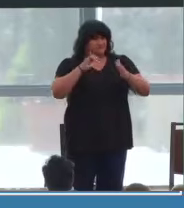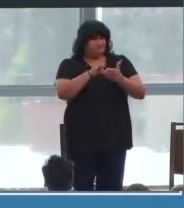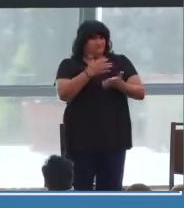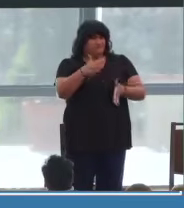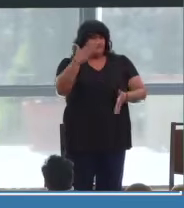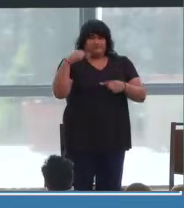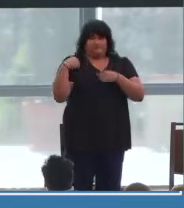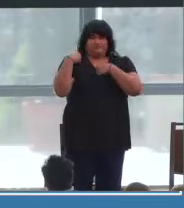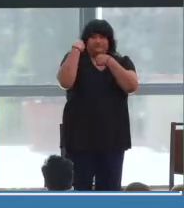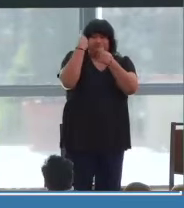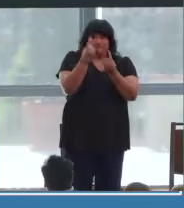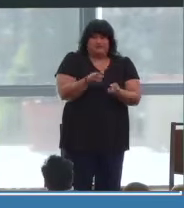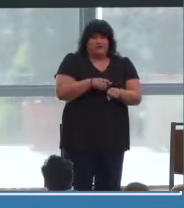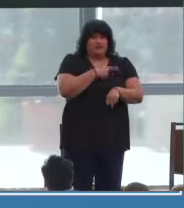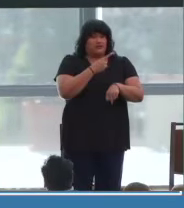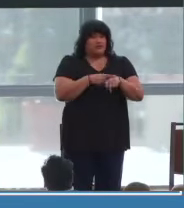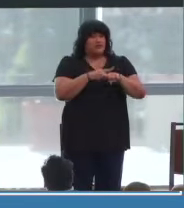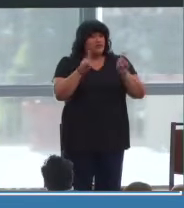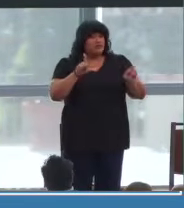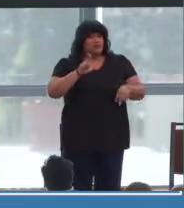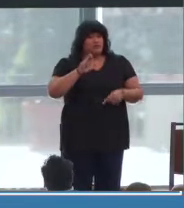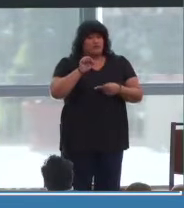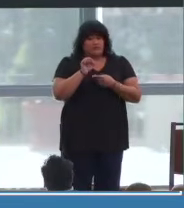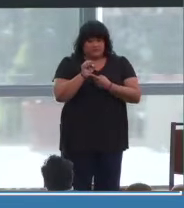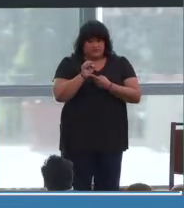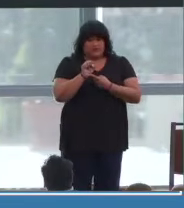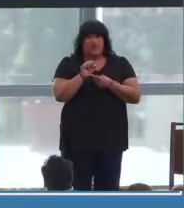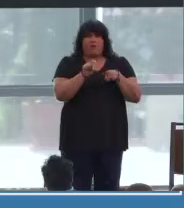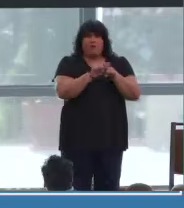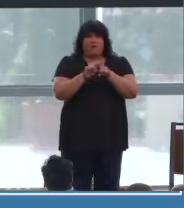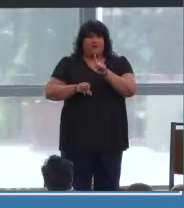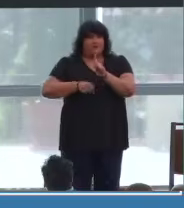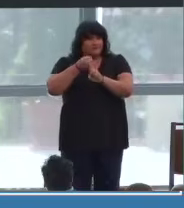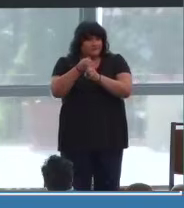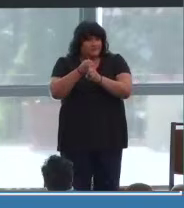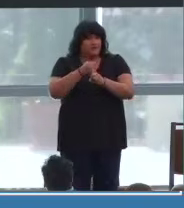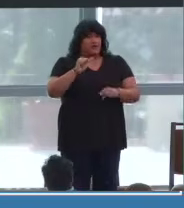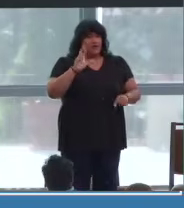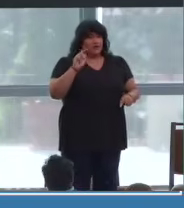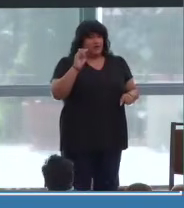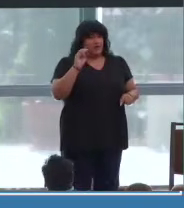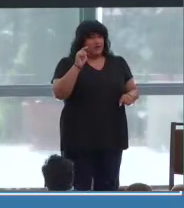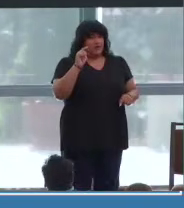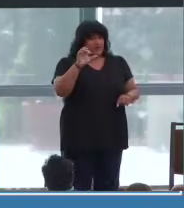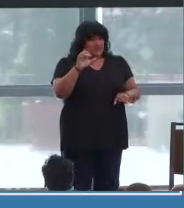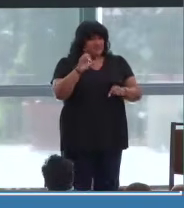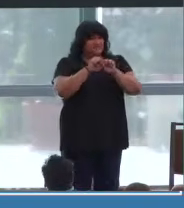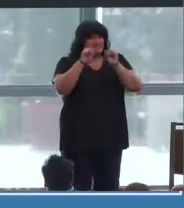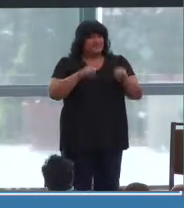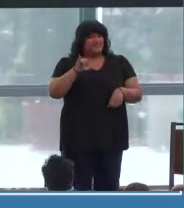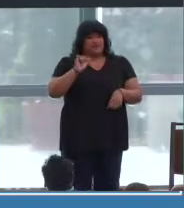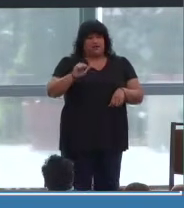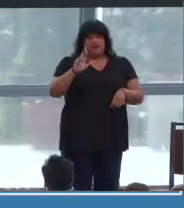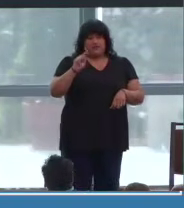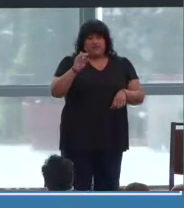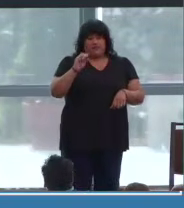period of time. But lupus also affects the autonomic nervous system. The autonomic nervous